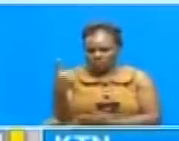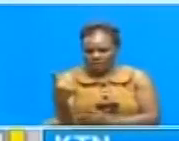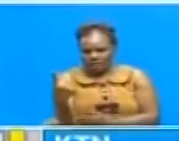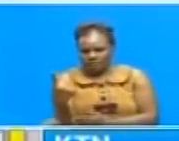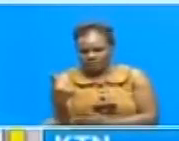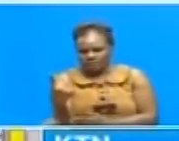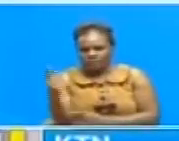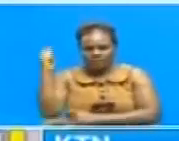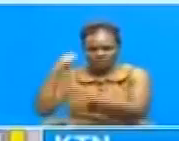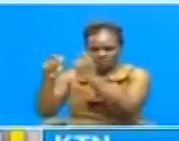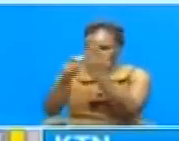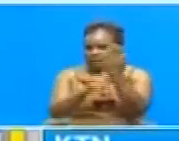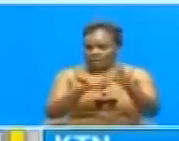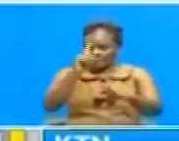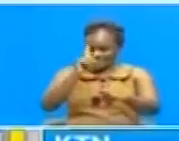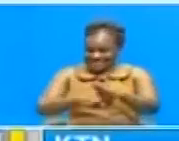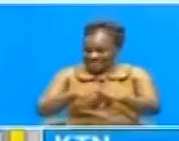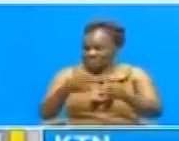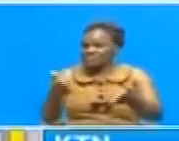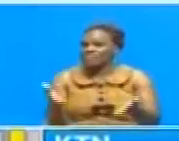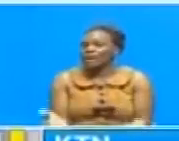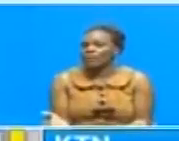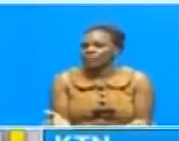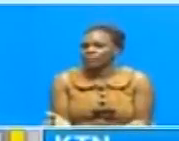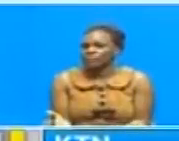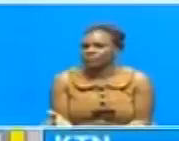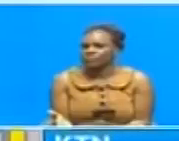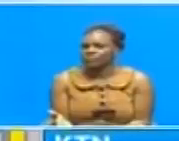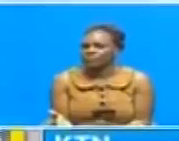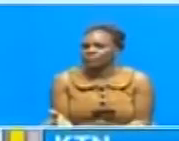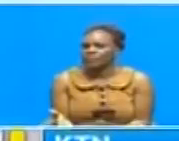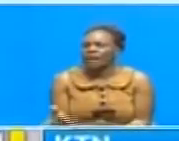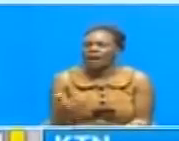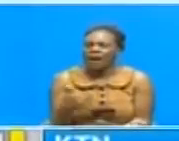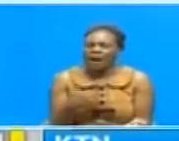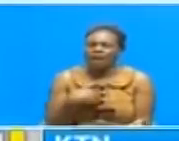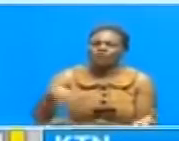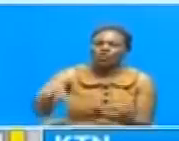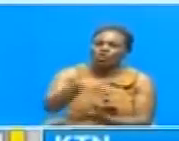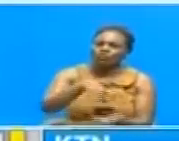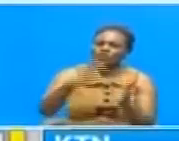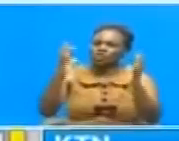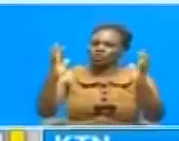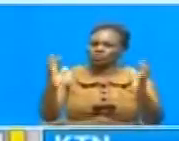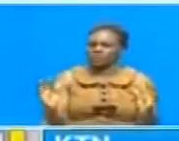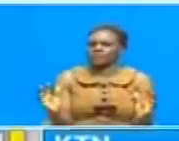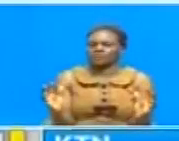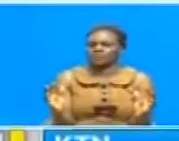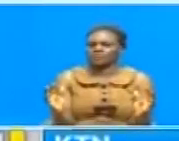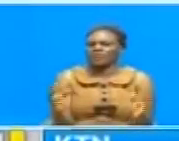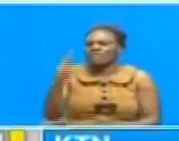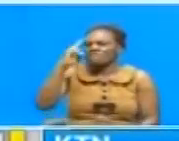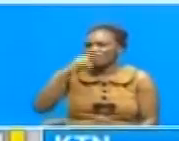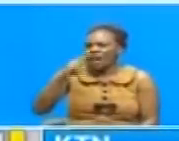Liquor Licensing Act. But where we are now, we are in this big confusion. Actually, it's a fallacy.